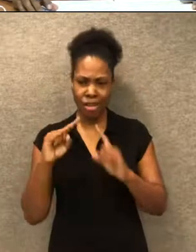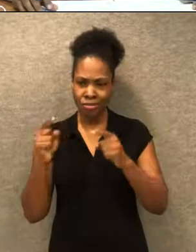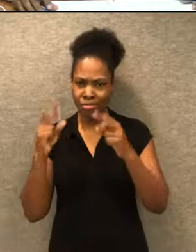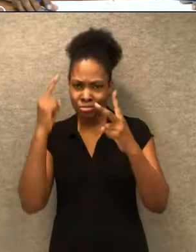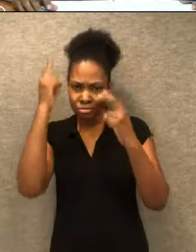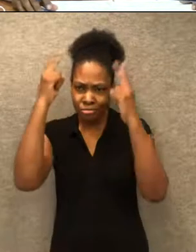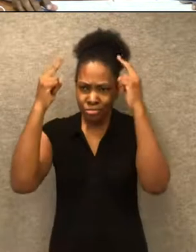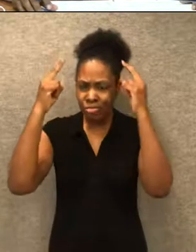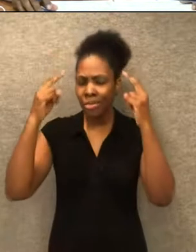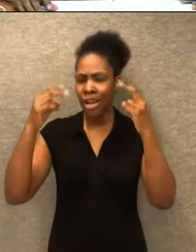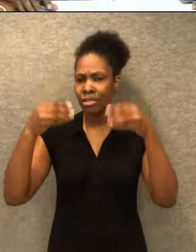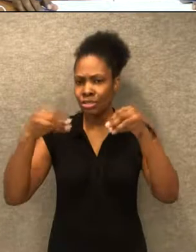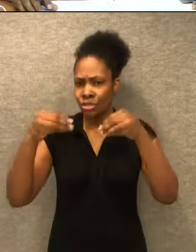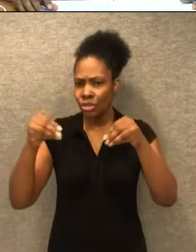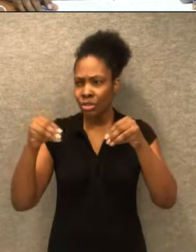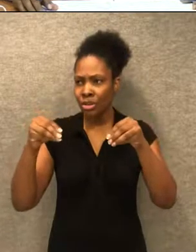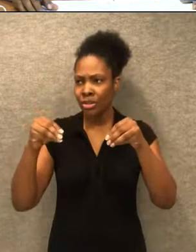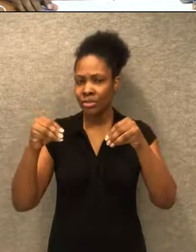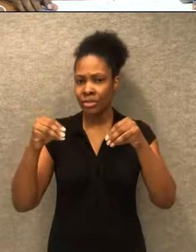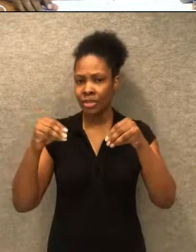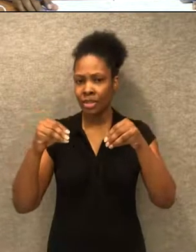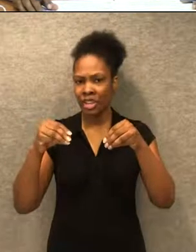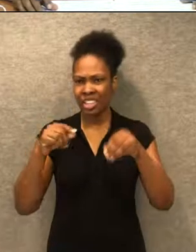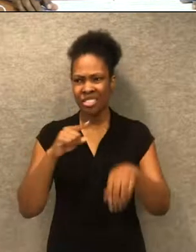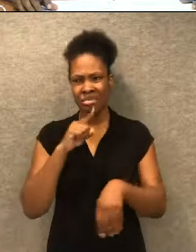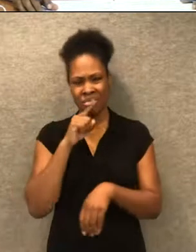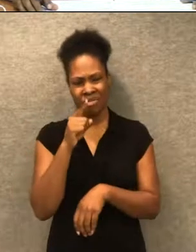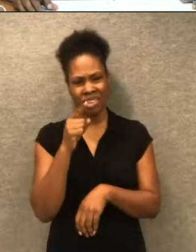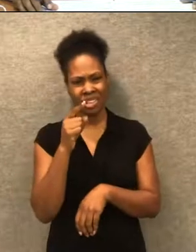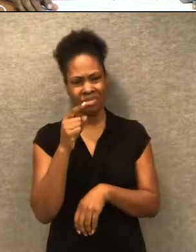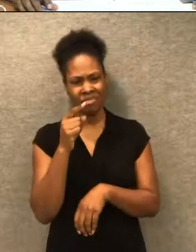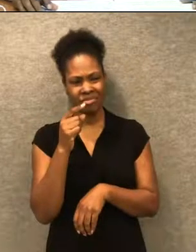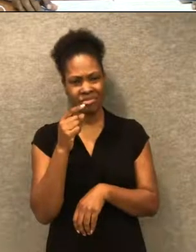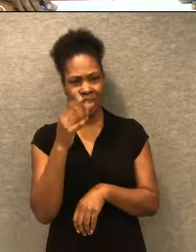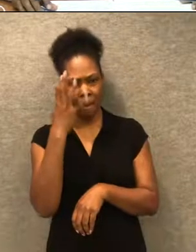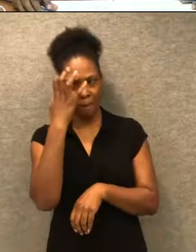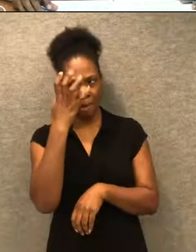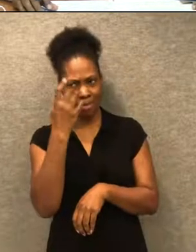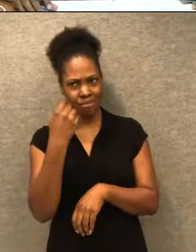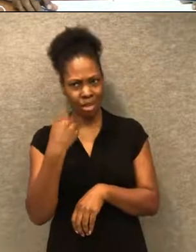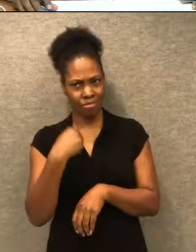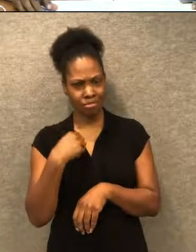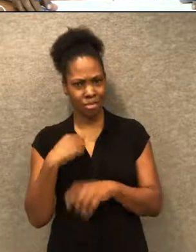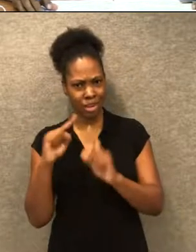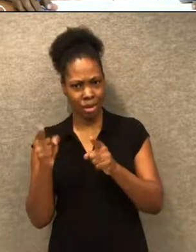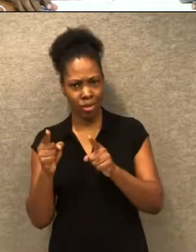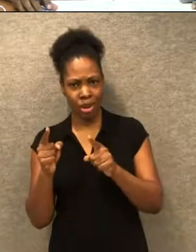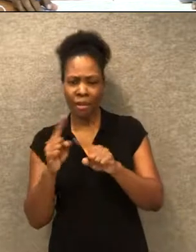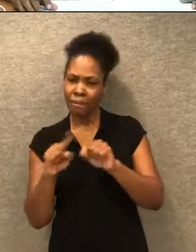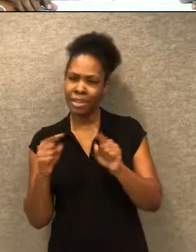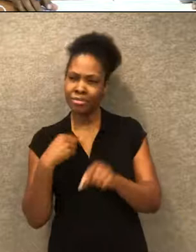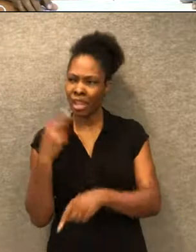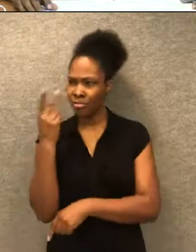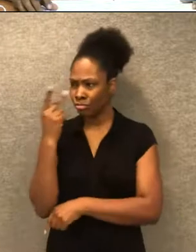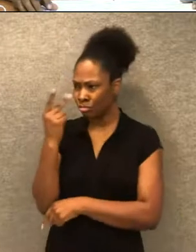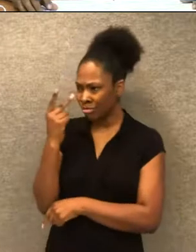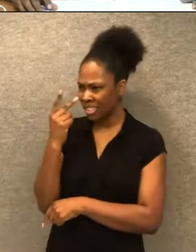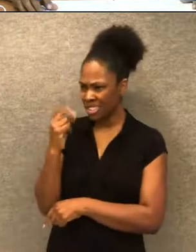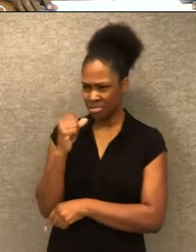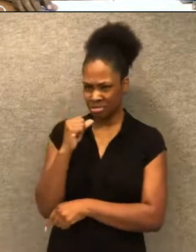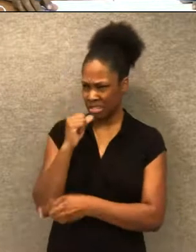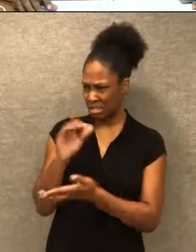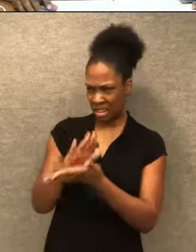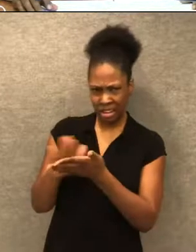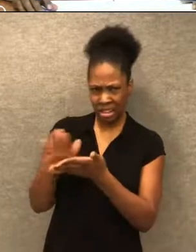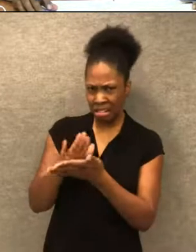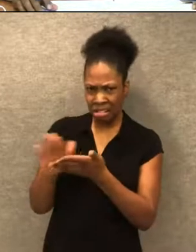didn't know, they were very upset about me going to the hairdressers, but I noticed that it wasn't clean like it should